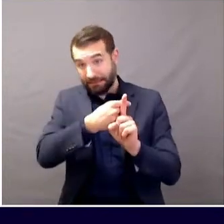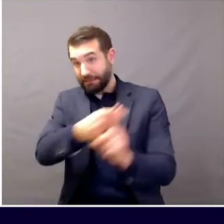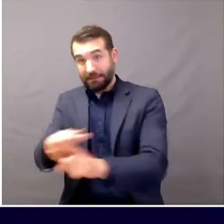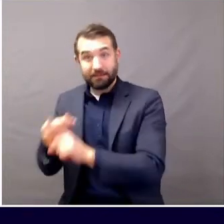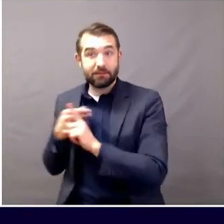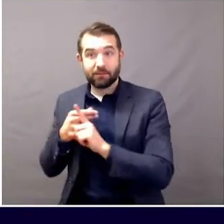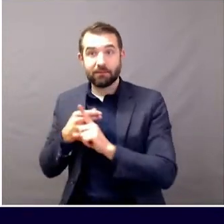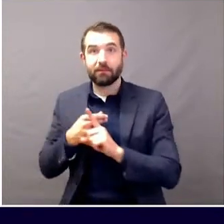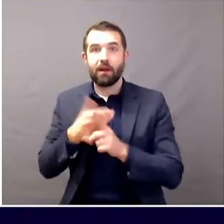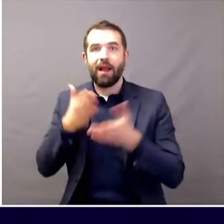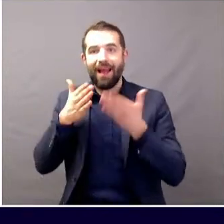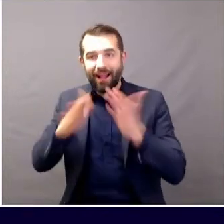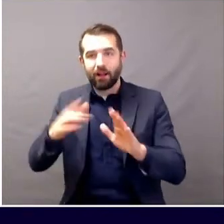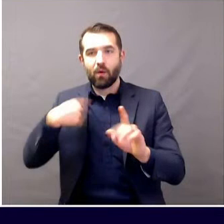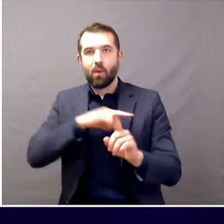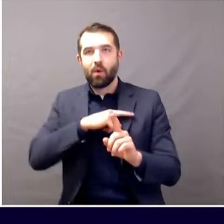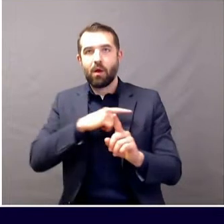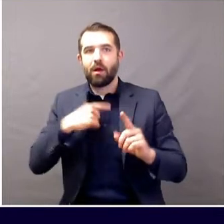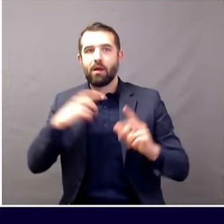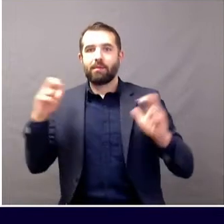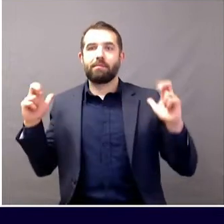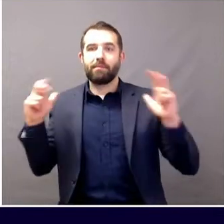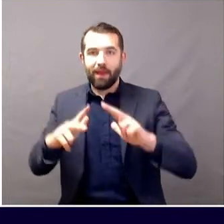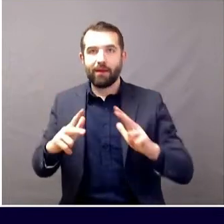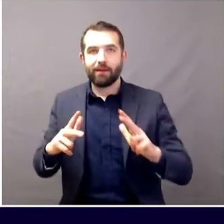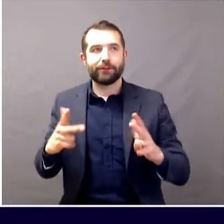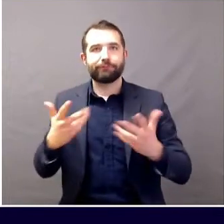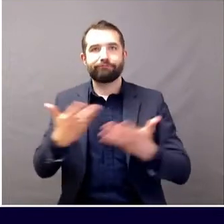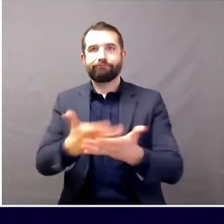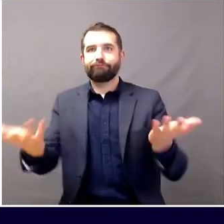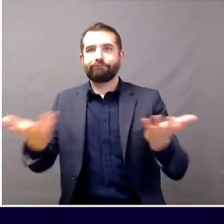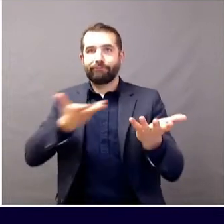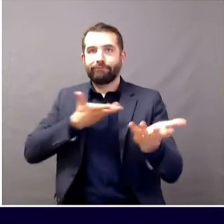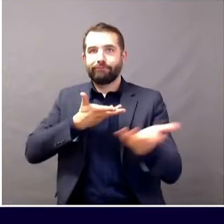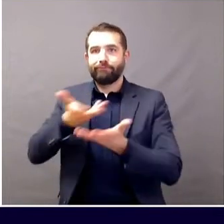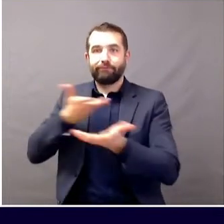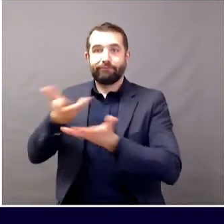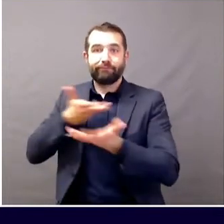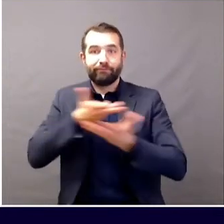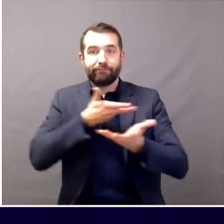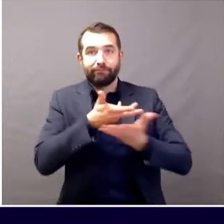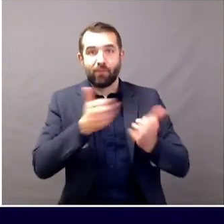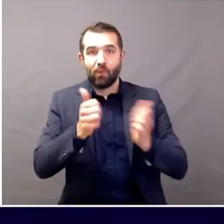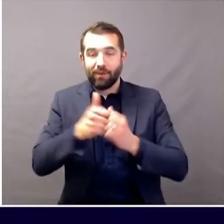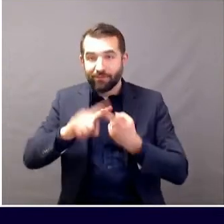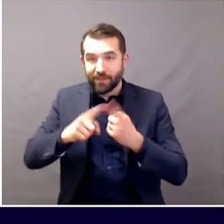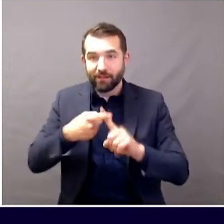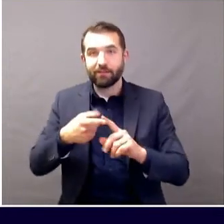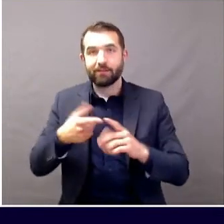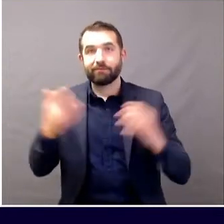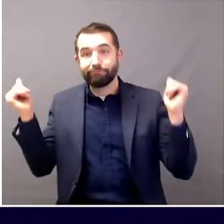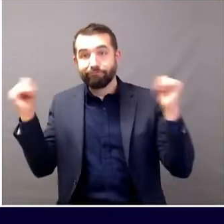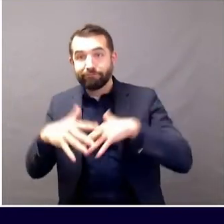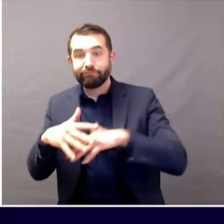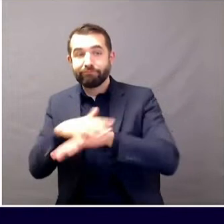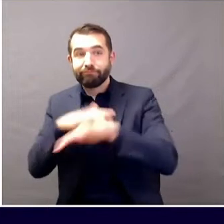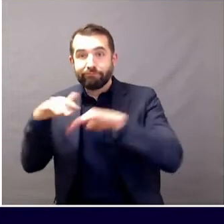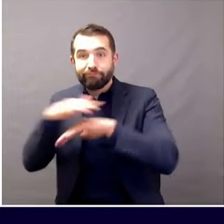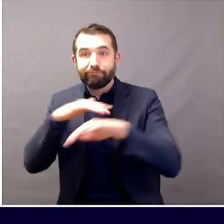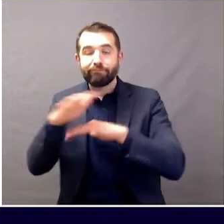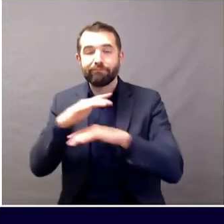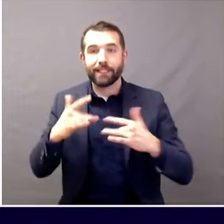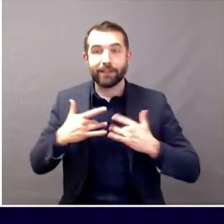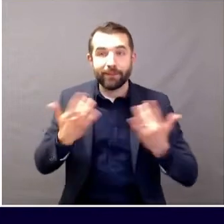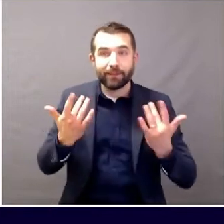we miss so much. Being able to hang out with friends and family, being able to embrace each other, being able to be close